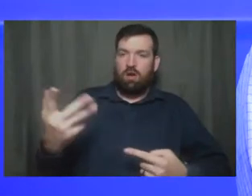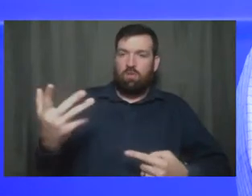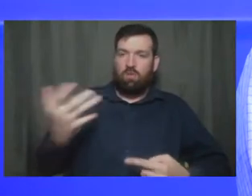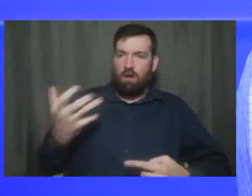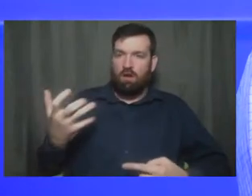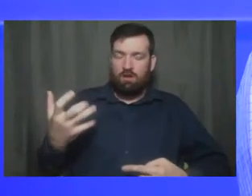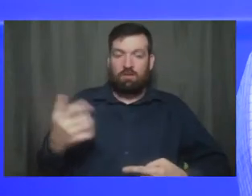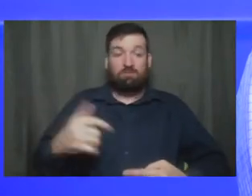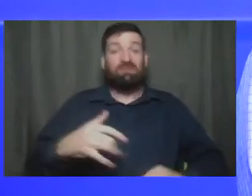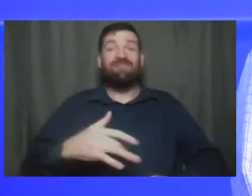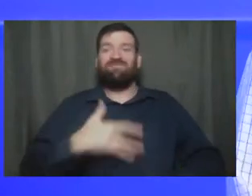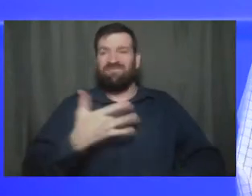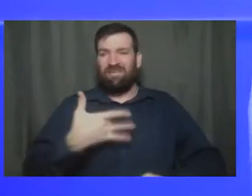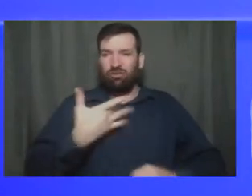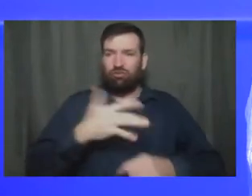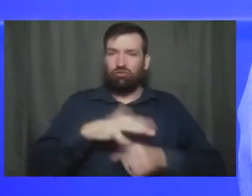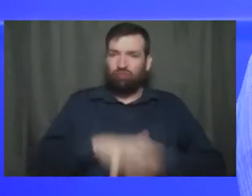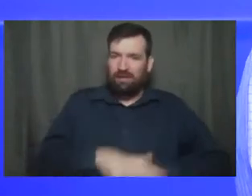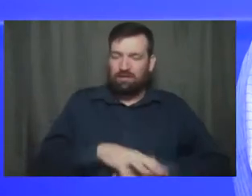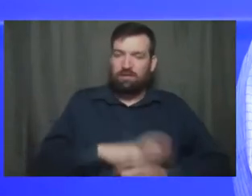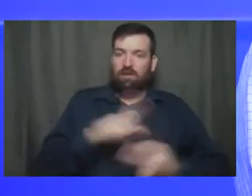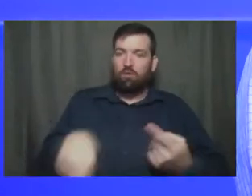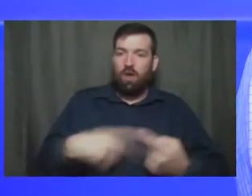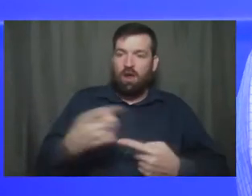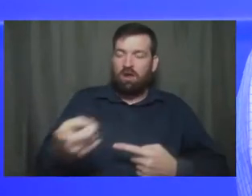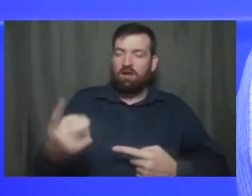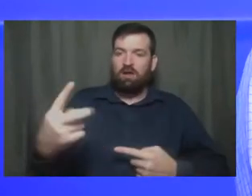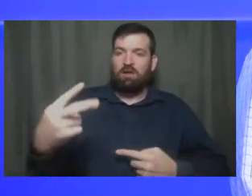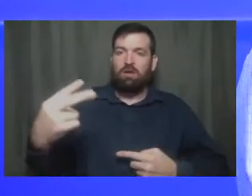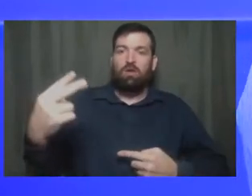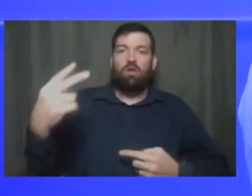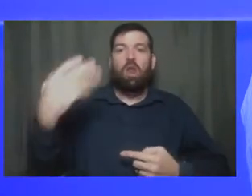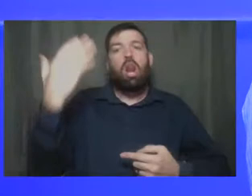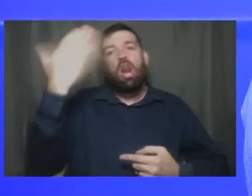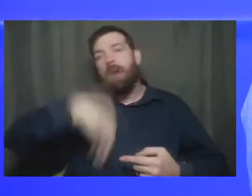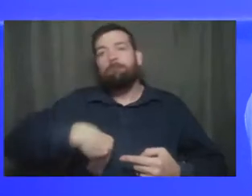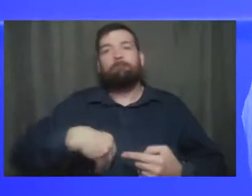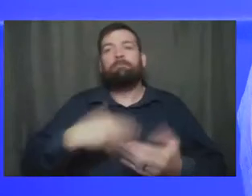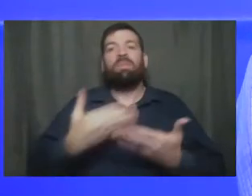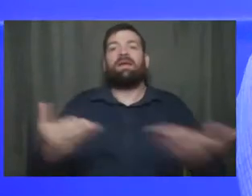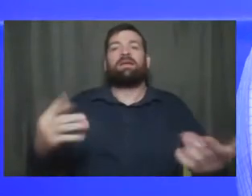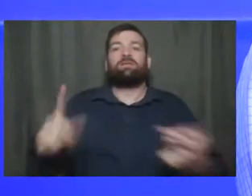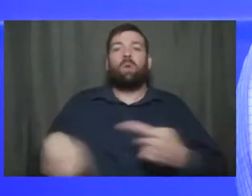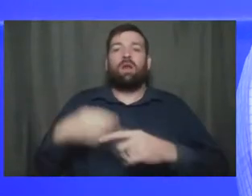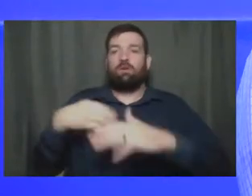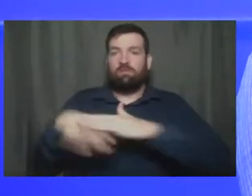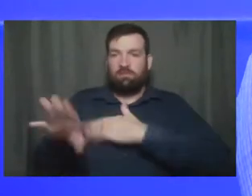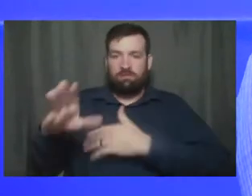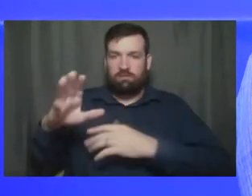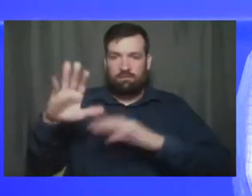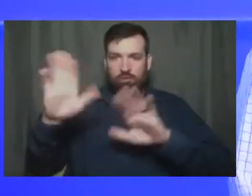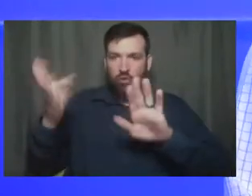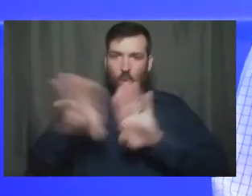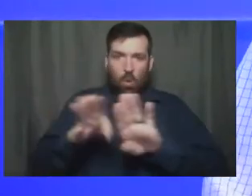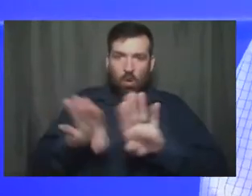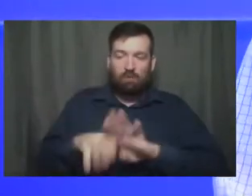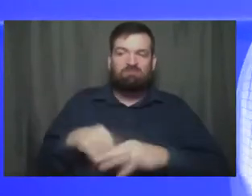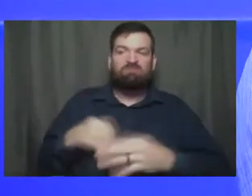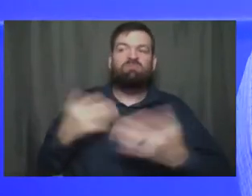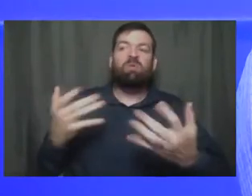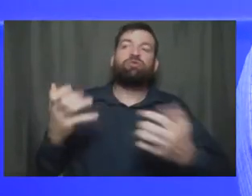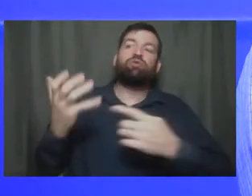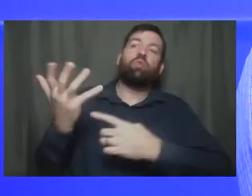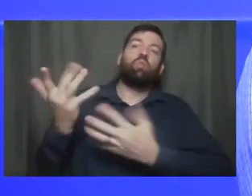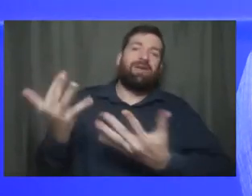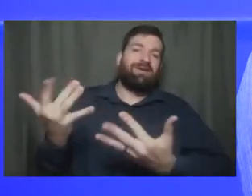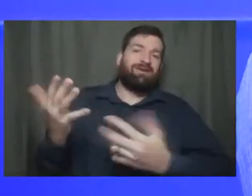stressed when you, you know, overload me with things at home as soon as I walk through the door. And I'd like you to wait, you know, 5 minutes before I come home, or as I've come